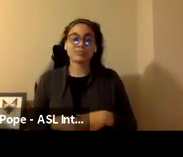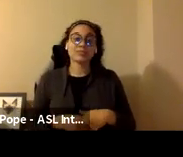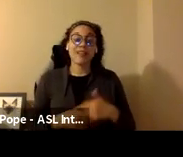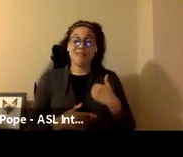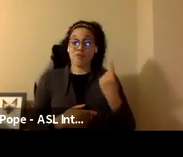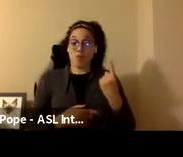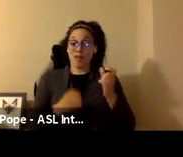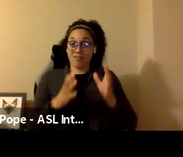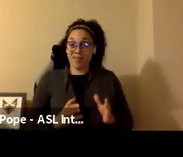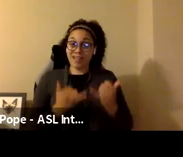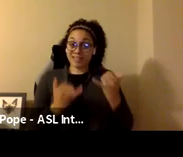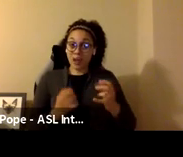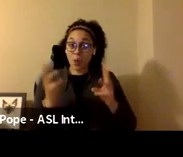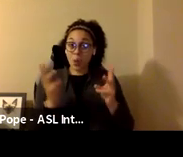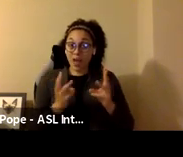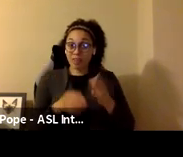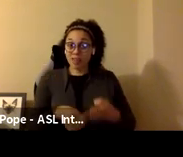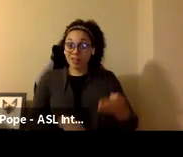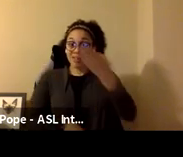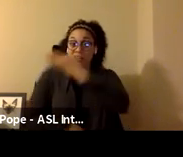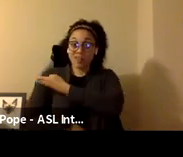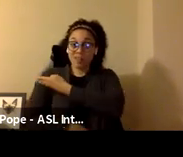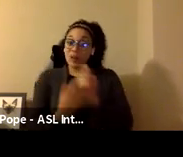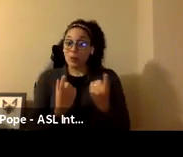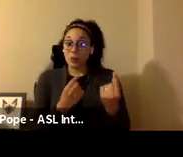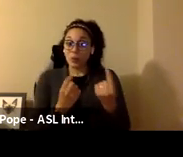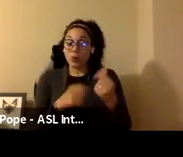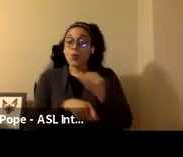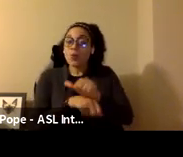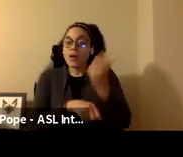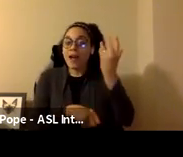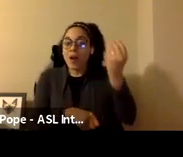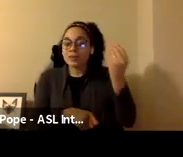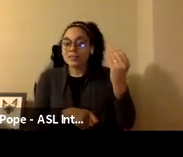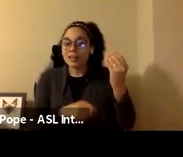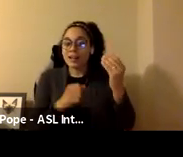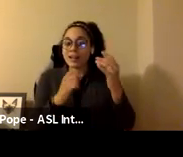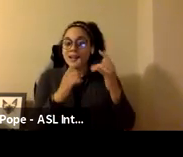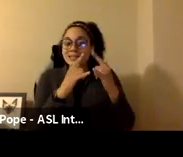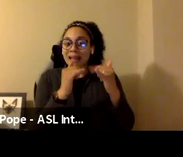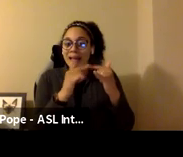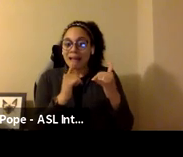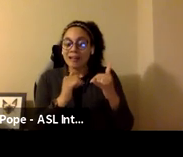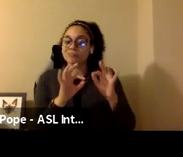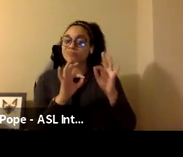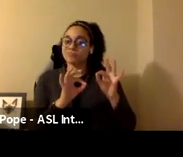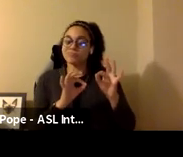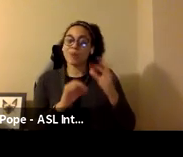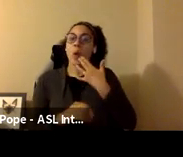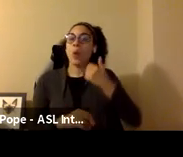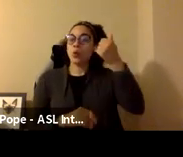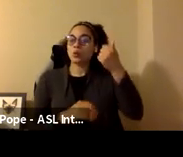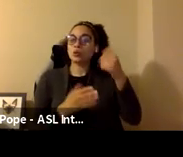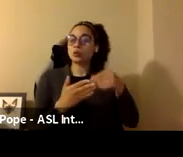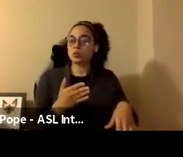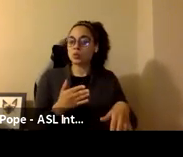that the weather's getting better, that they're working outside in a tent. This is an older student that can handle that